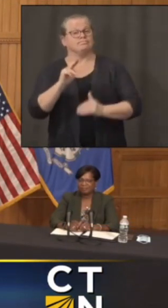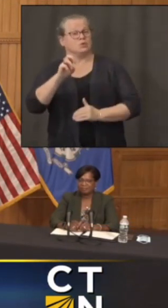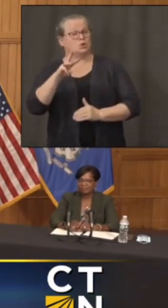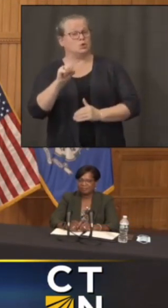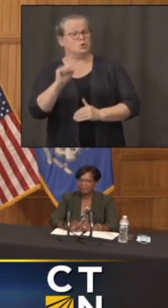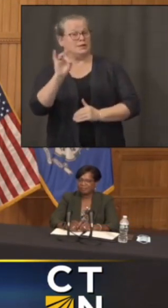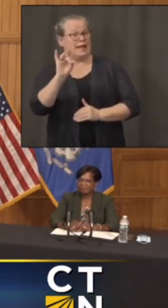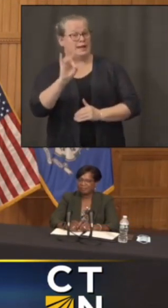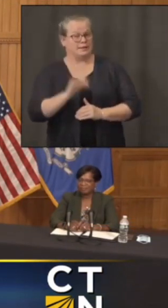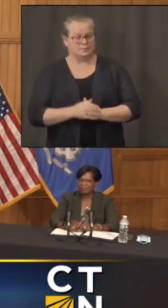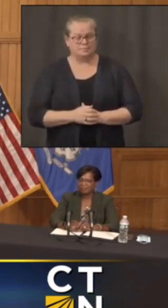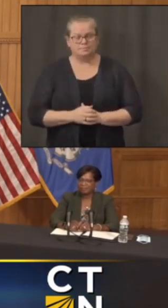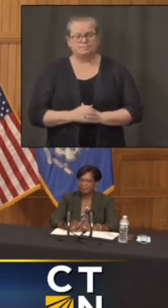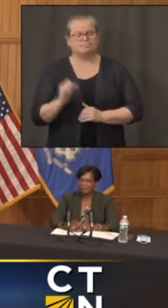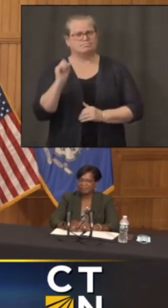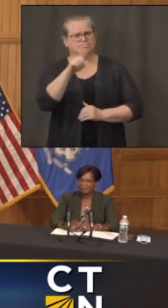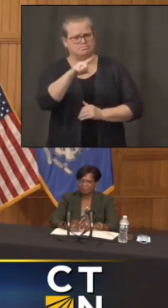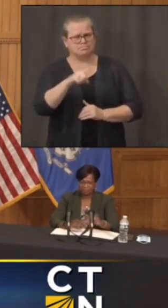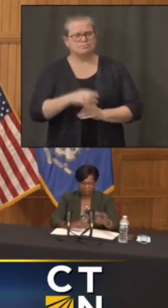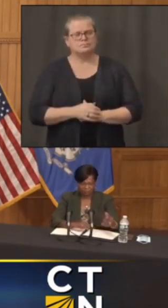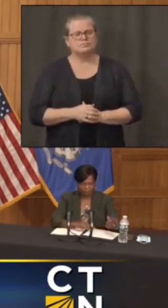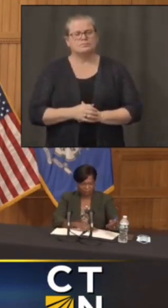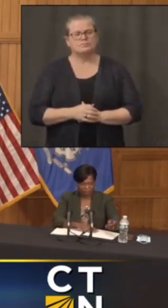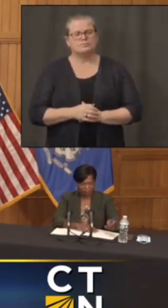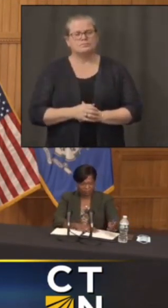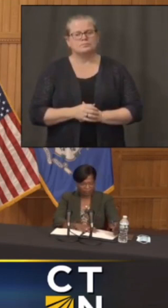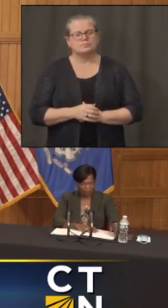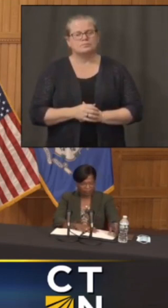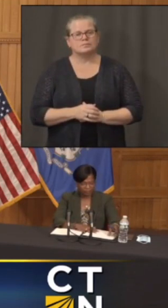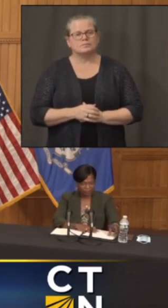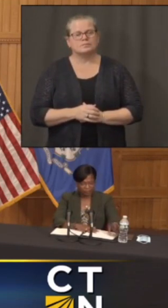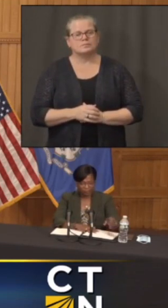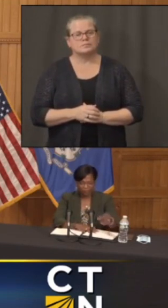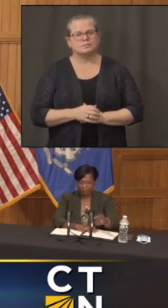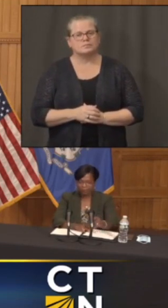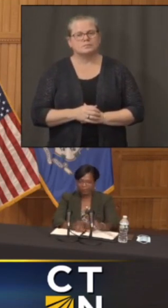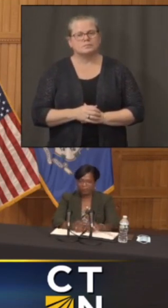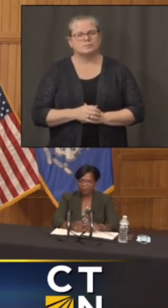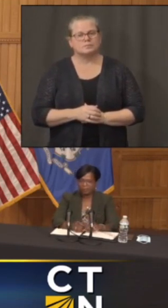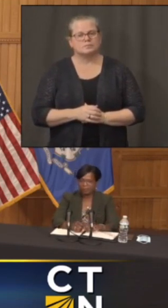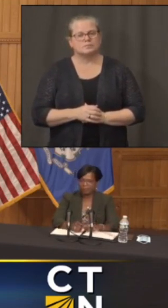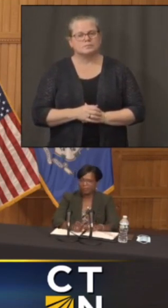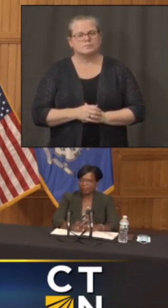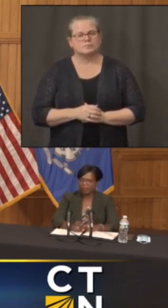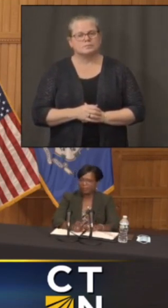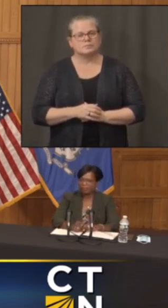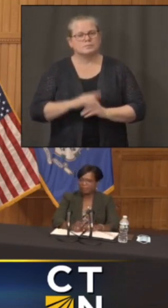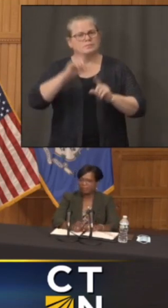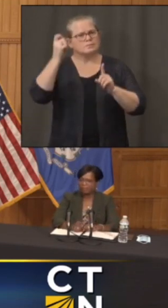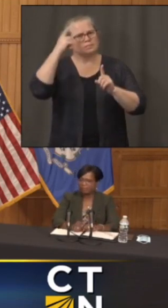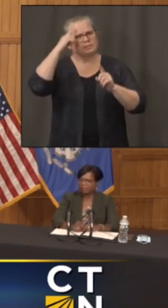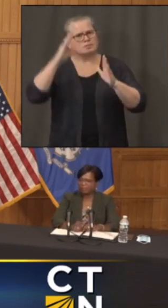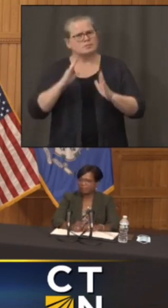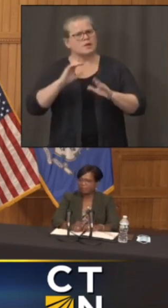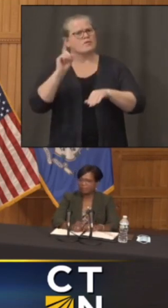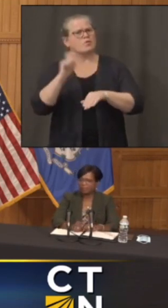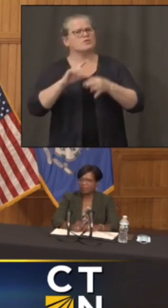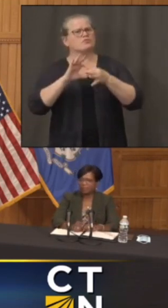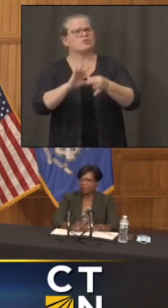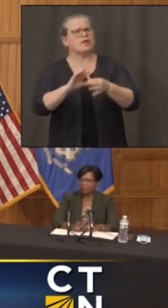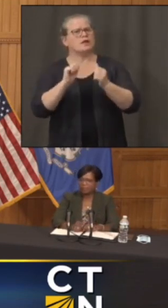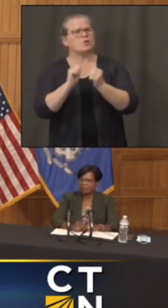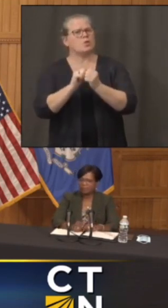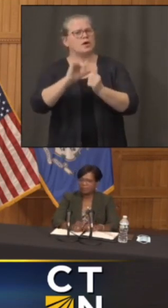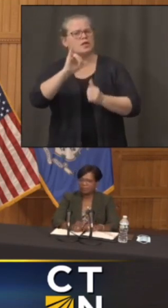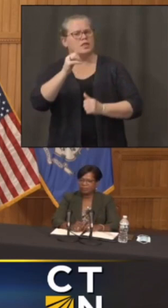Hi, Governor Stephanie Simoni here. I had a question for you based on Jim Judge's testimony today. Do you believe he